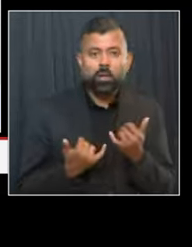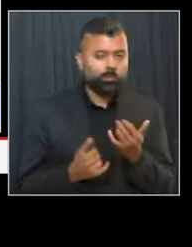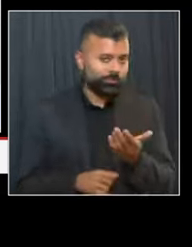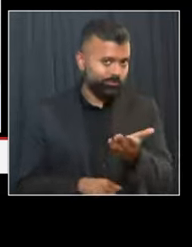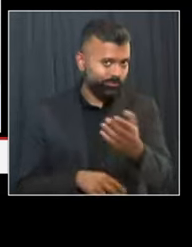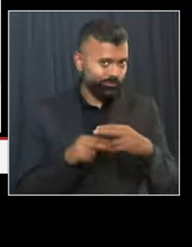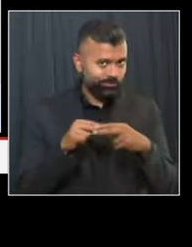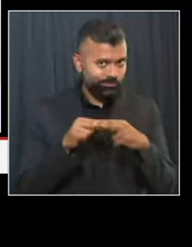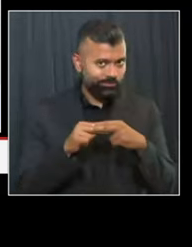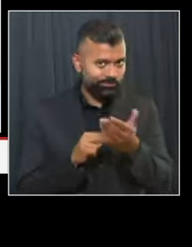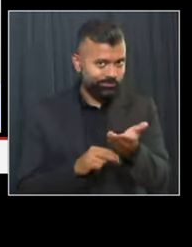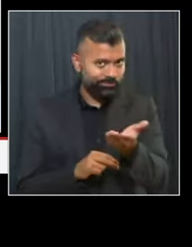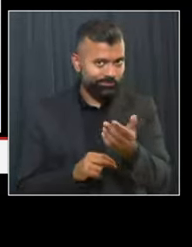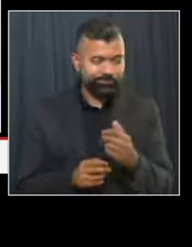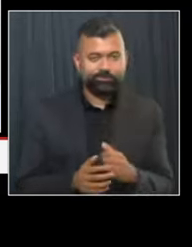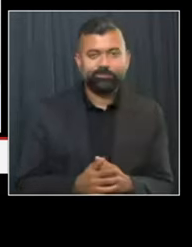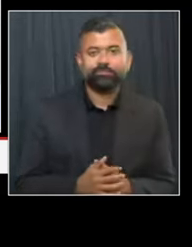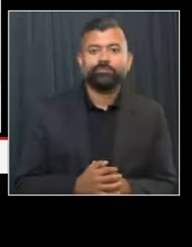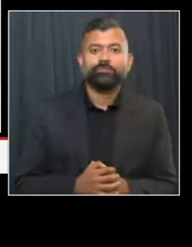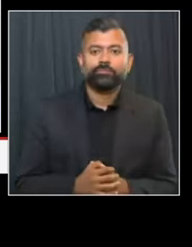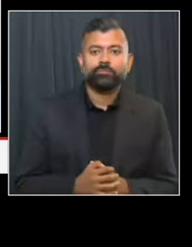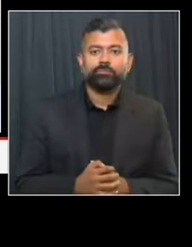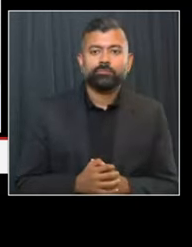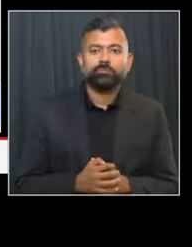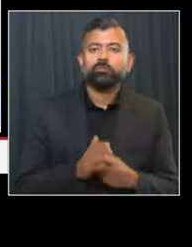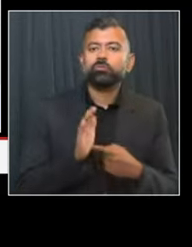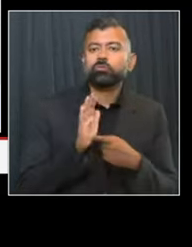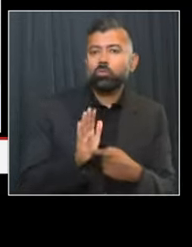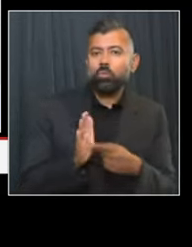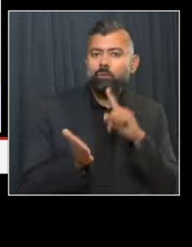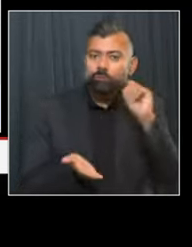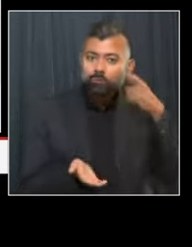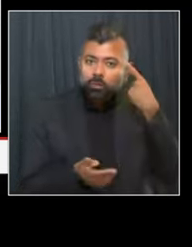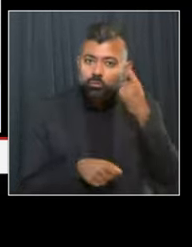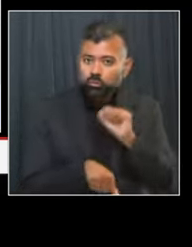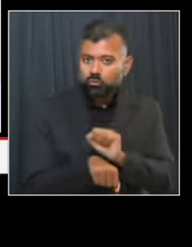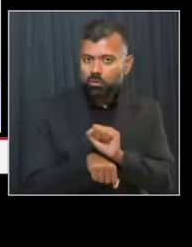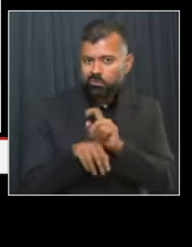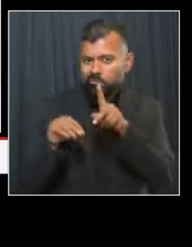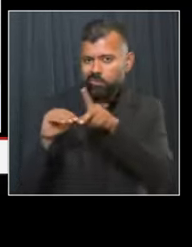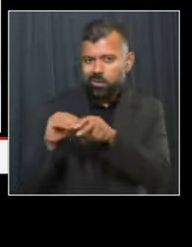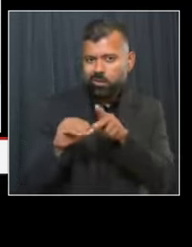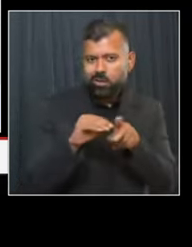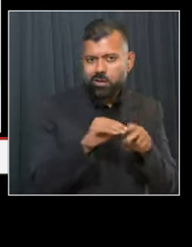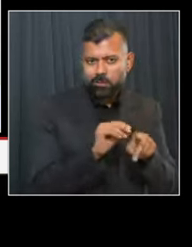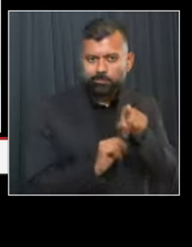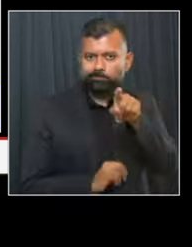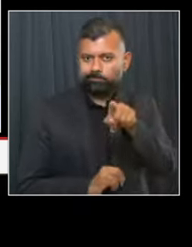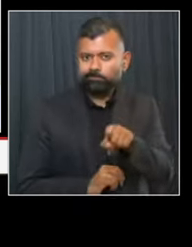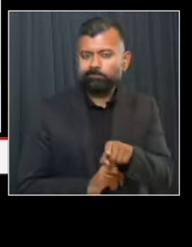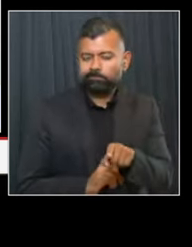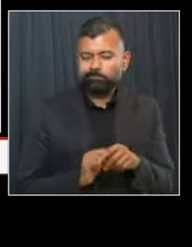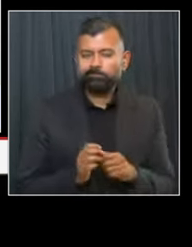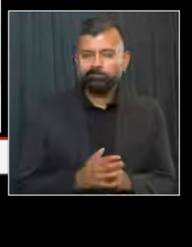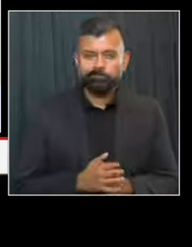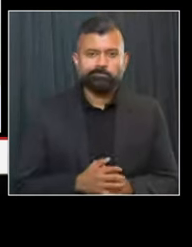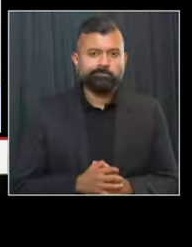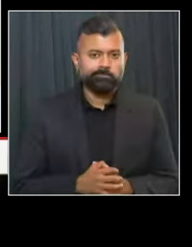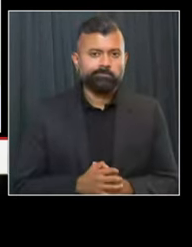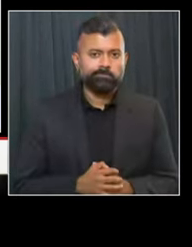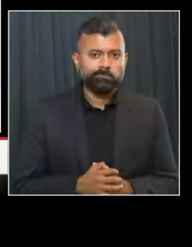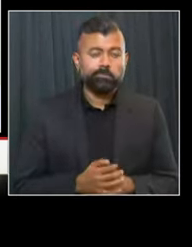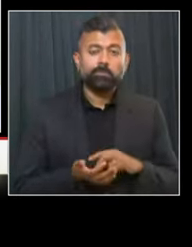we have less revenue than what we expected. Now, that doesn't mean we'll have less revenue, but we'll have less revenue than we have in our current financial